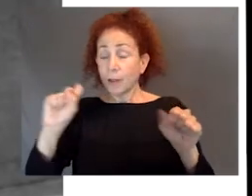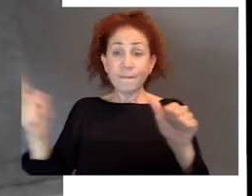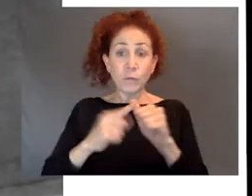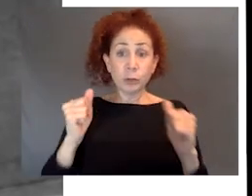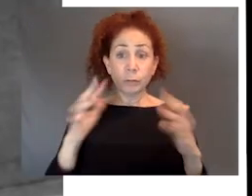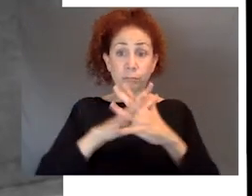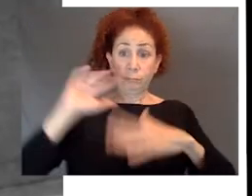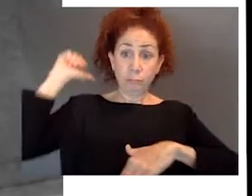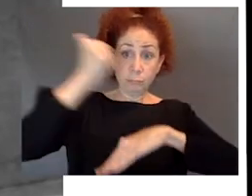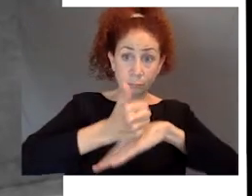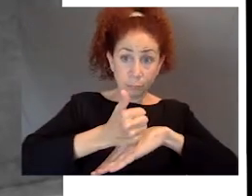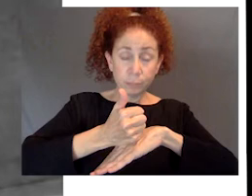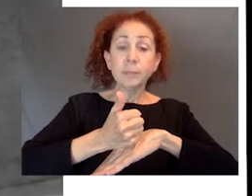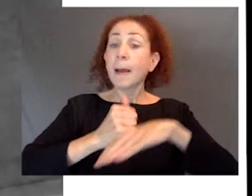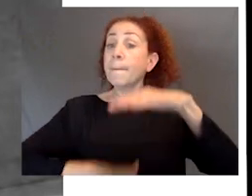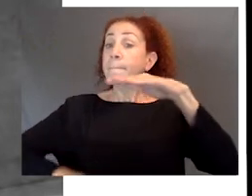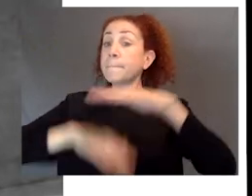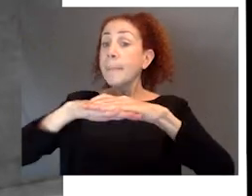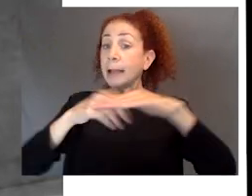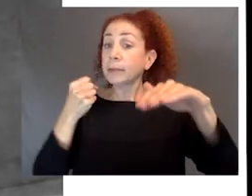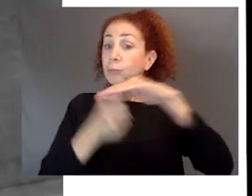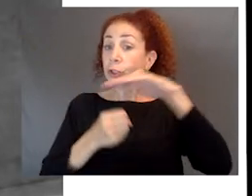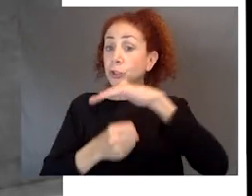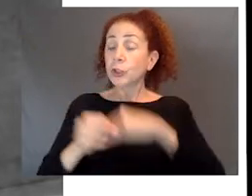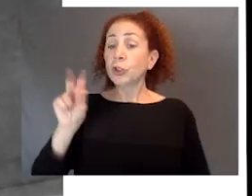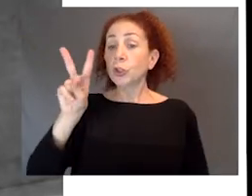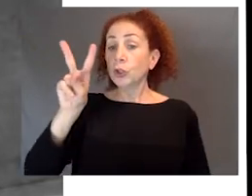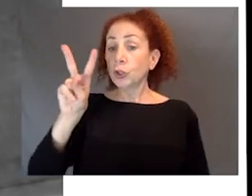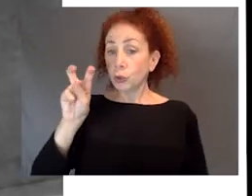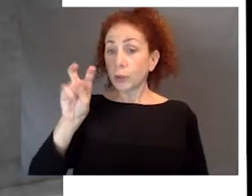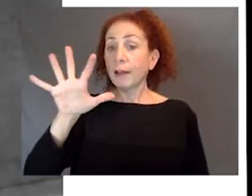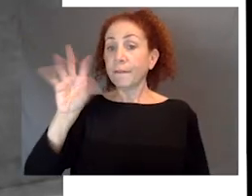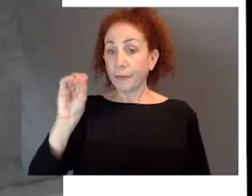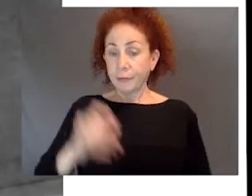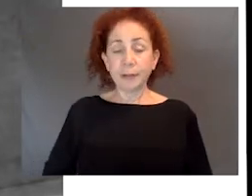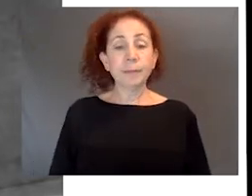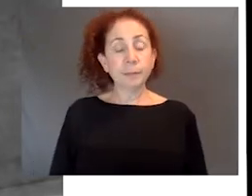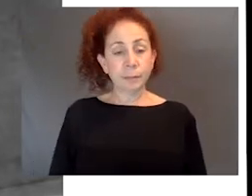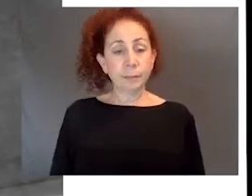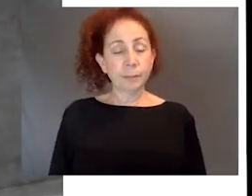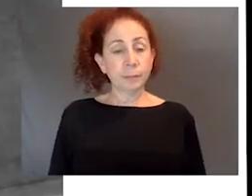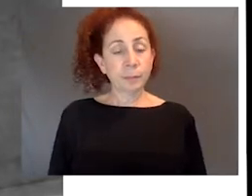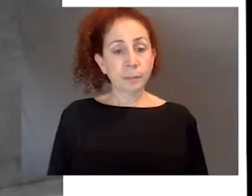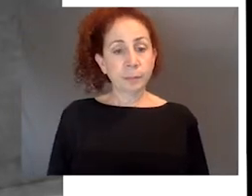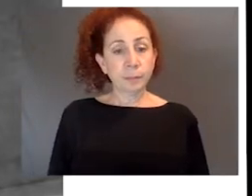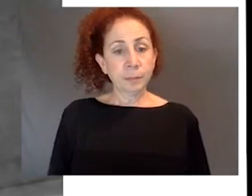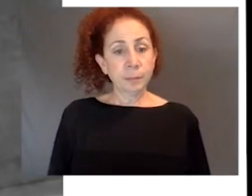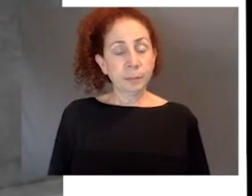into use in this time period, the capacity of the prison was 250 people.